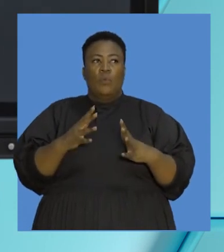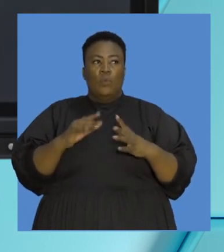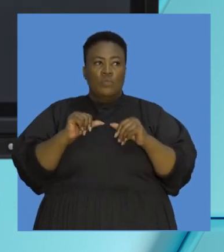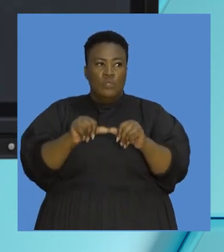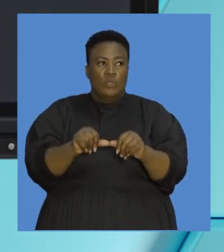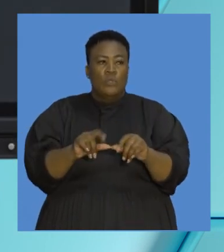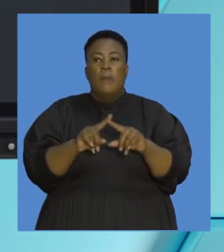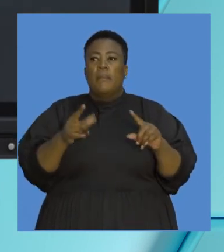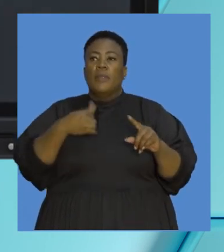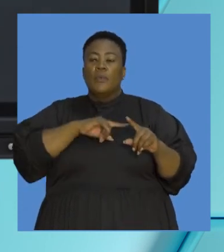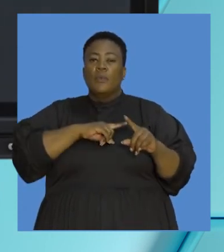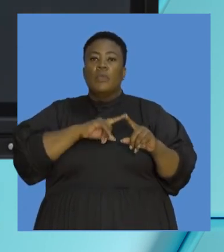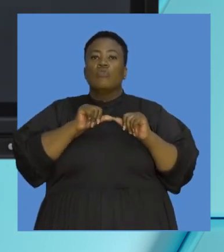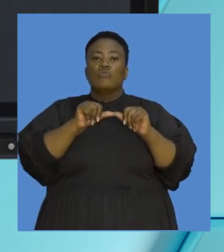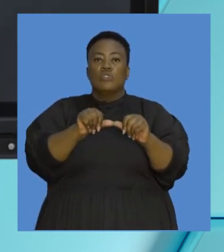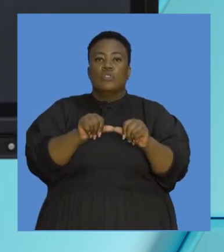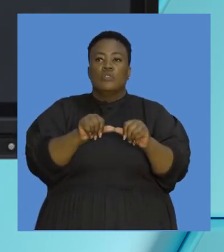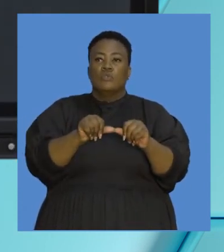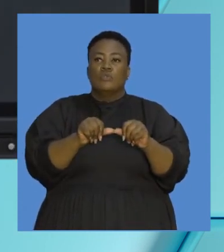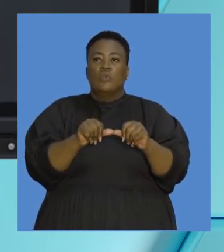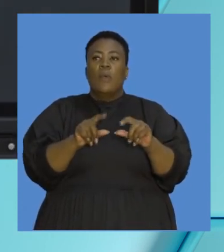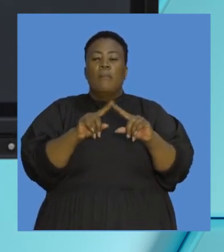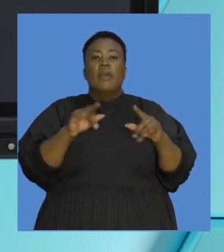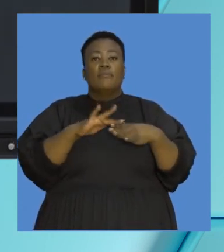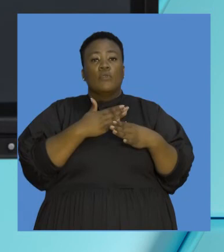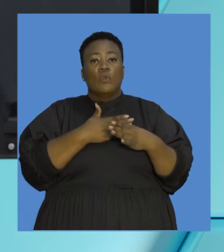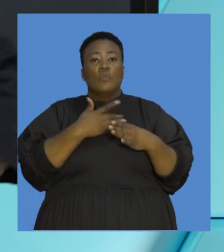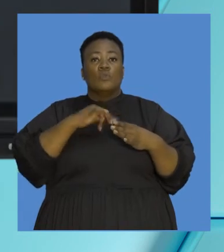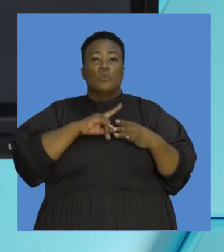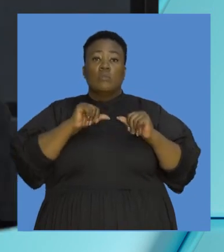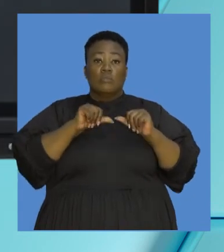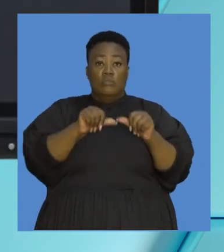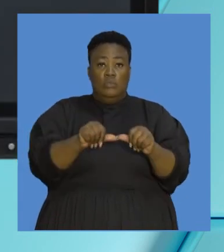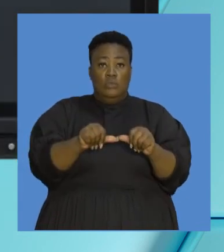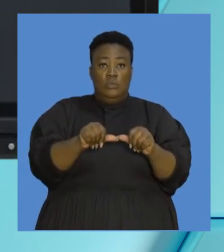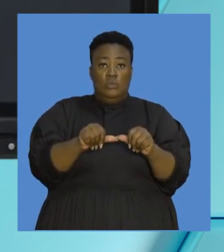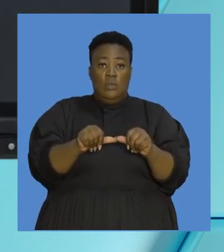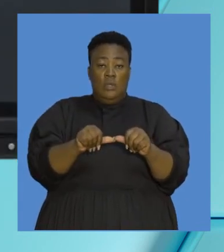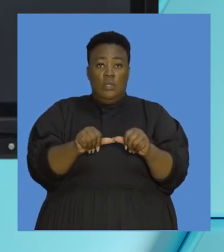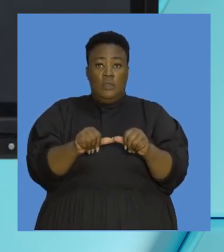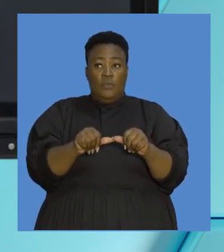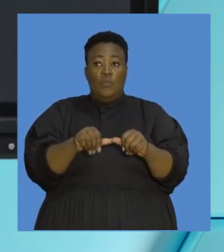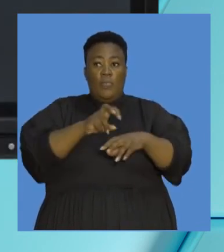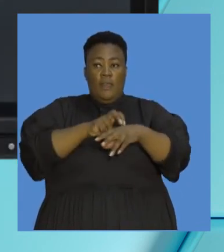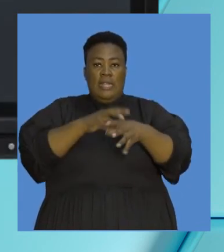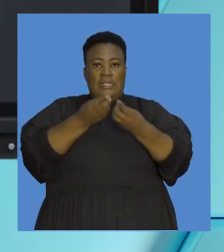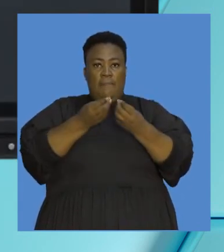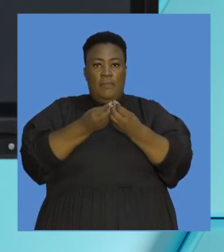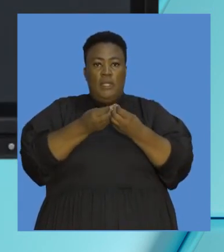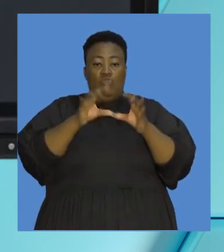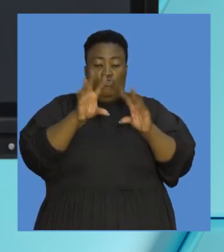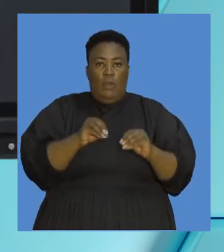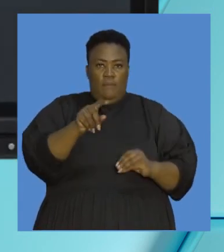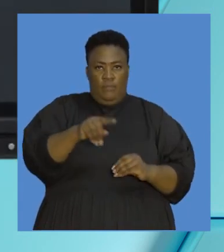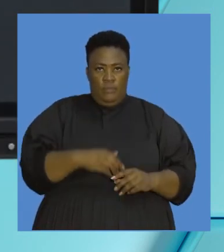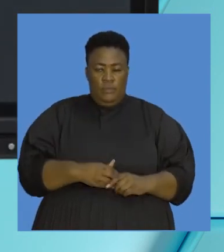stop. But we keep going forward, and because we keep going forward, we